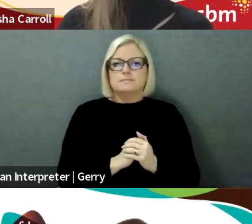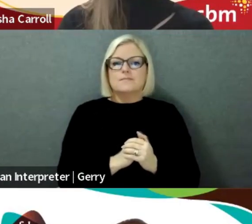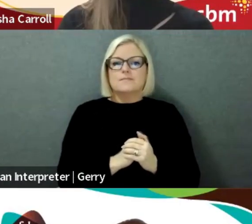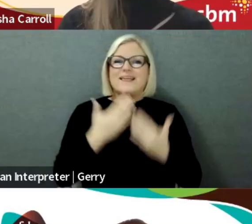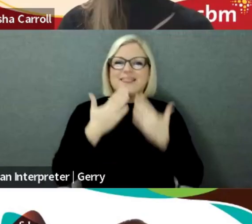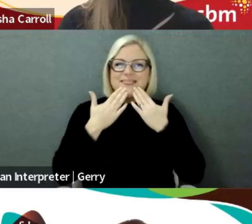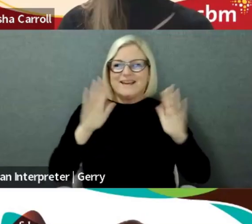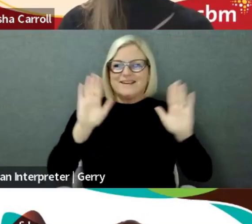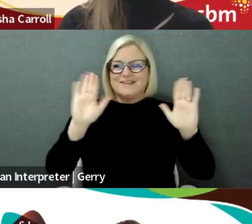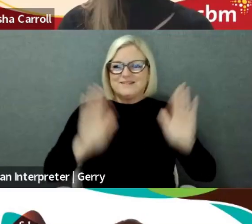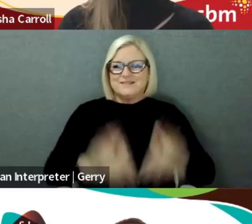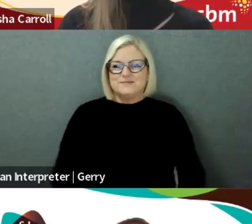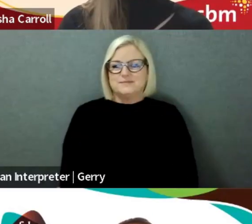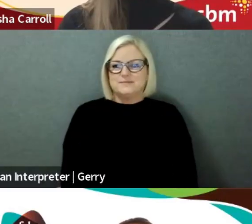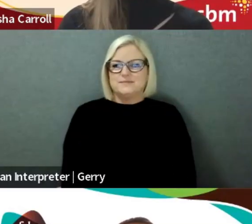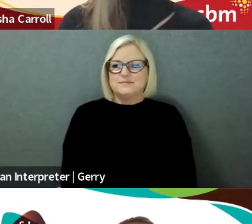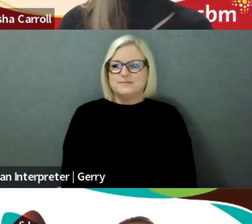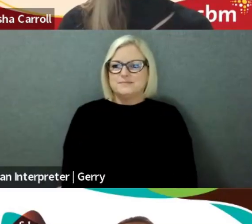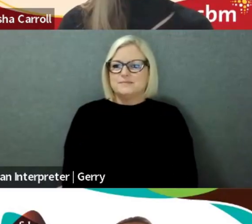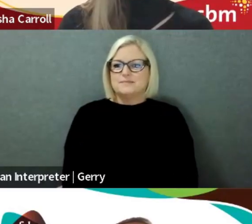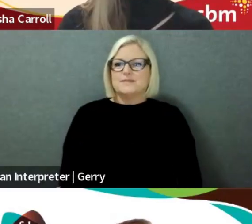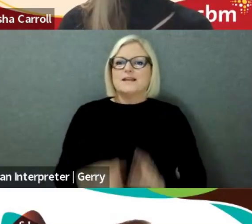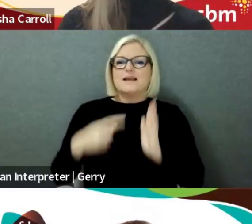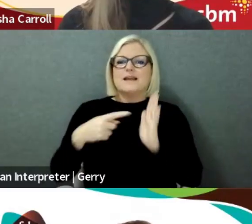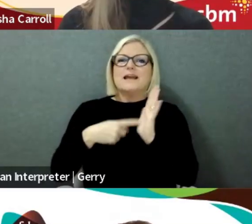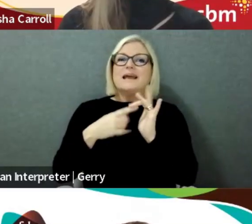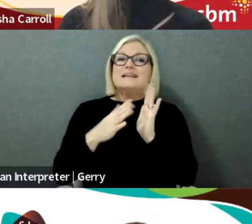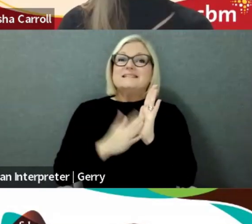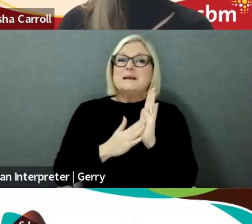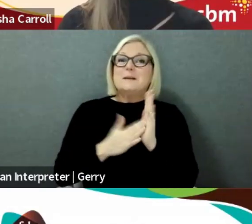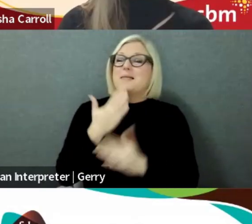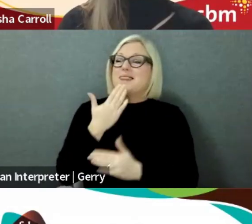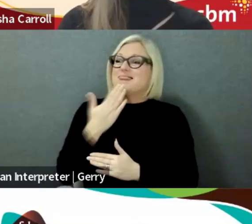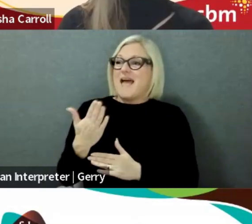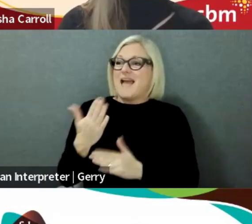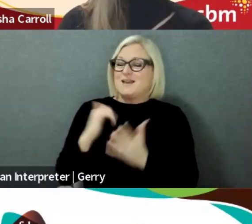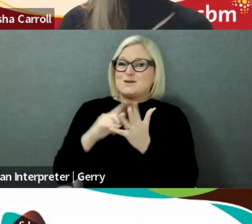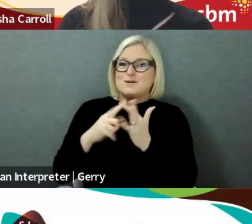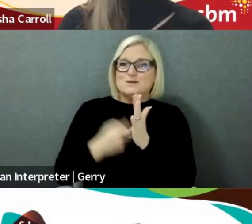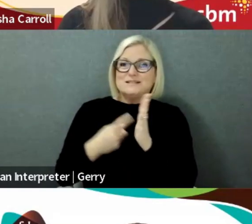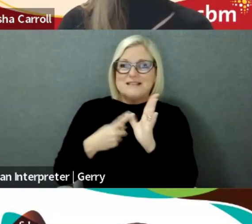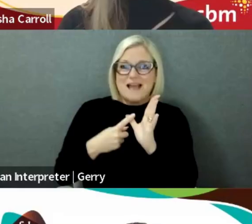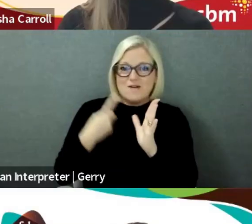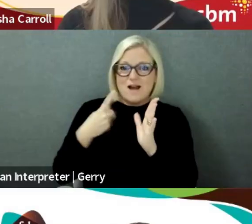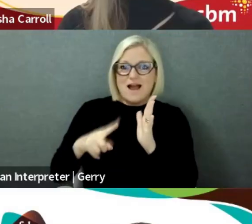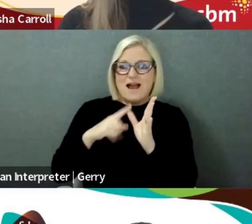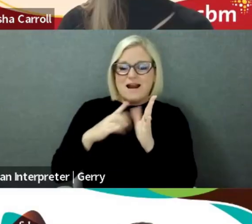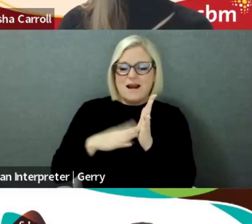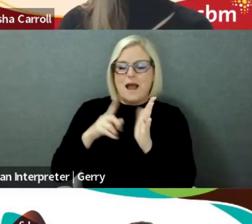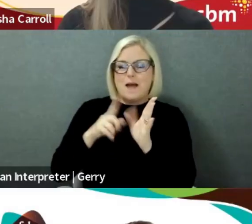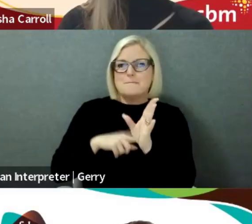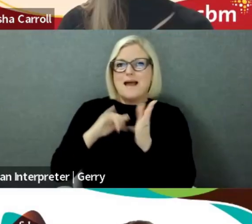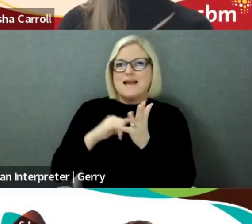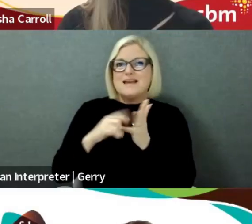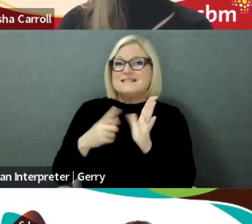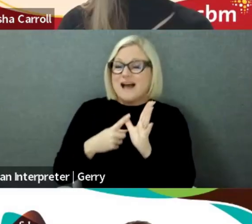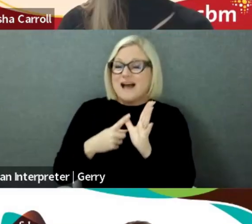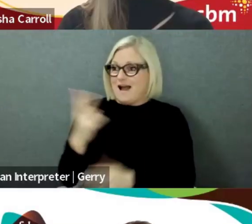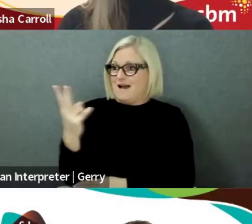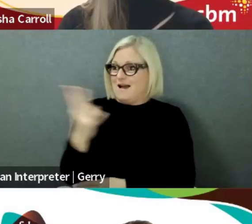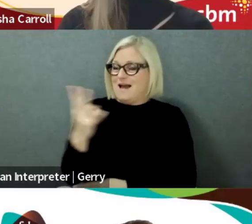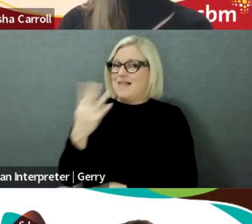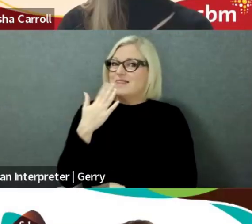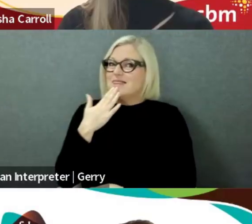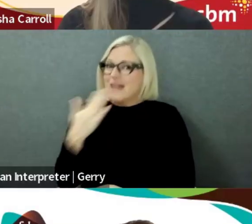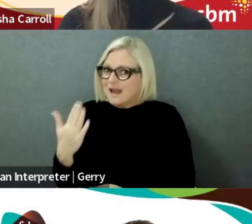Thank you. Thank you, Sarah and Ameza. What you have brought us back to is